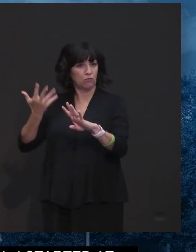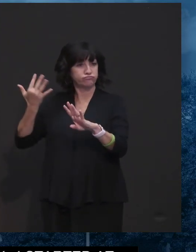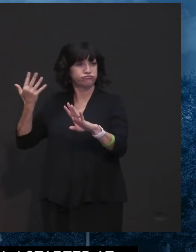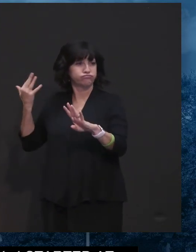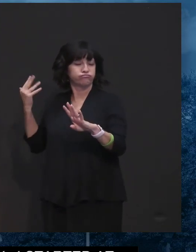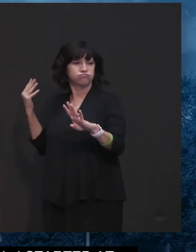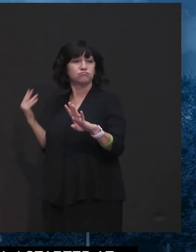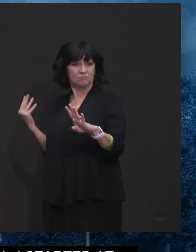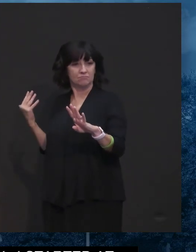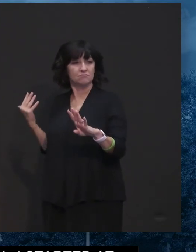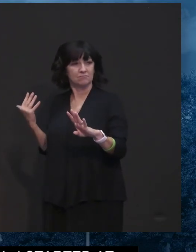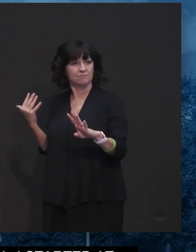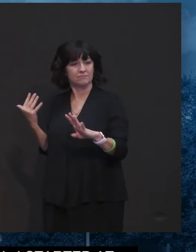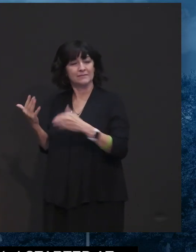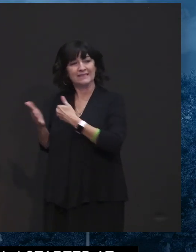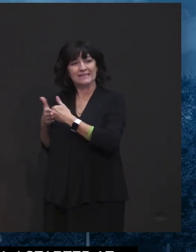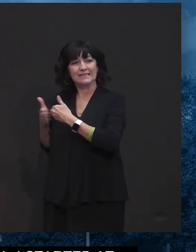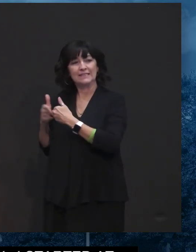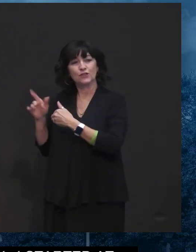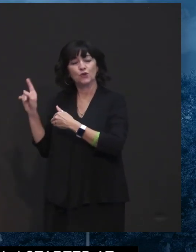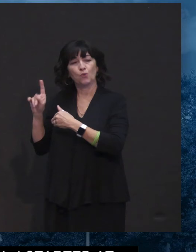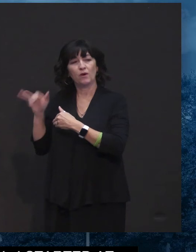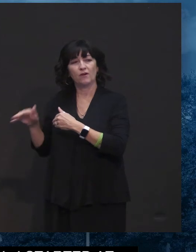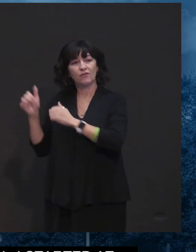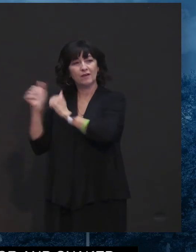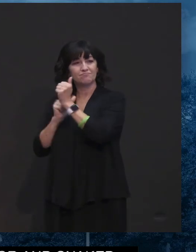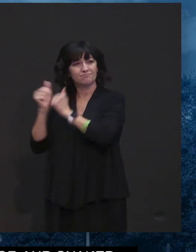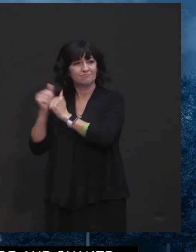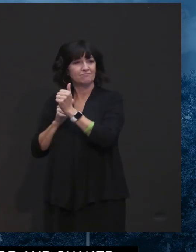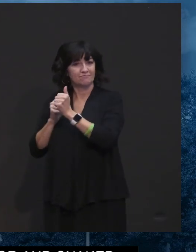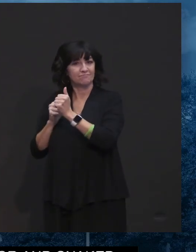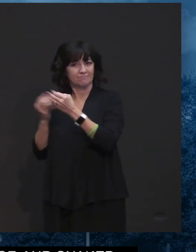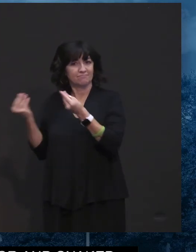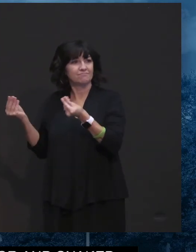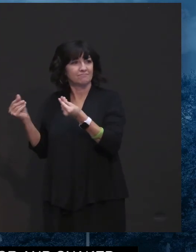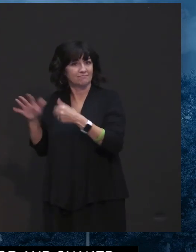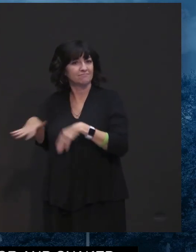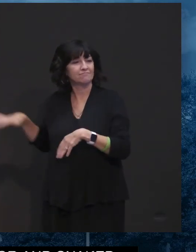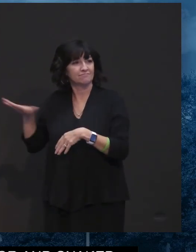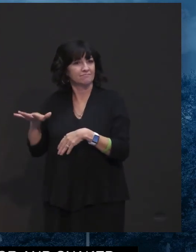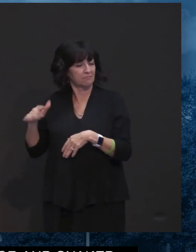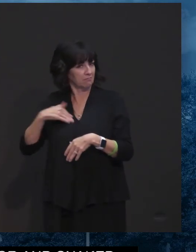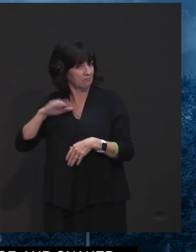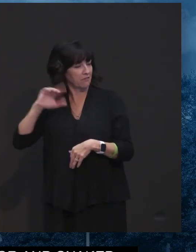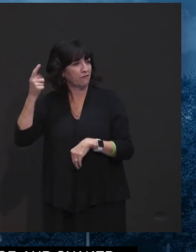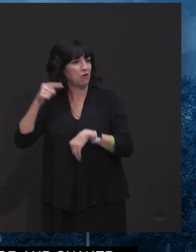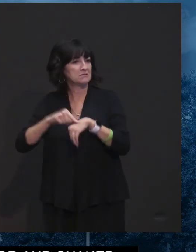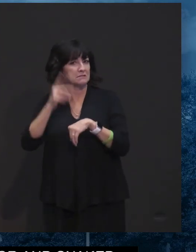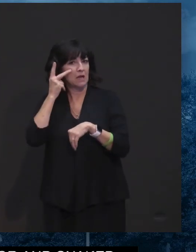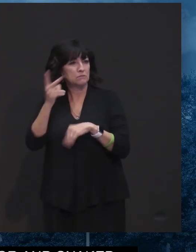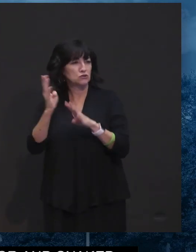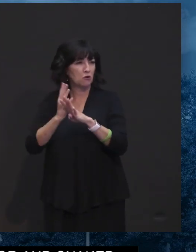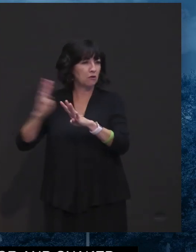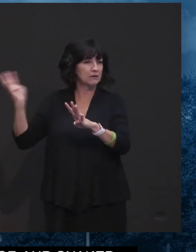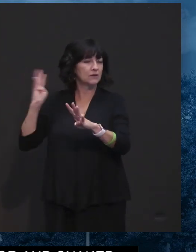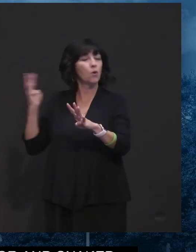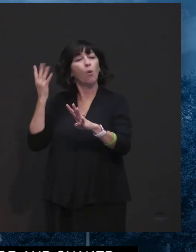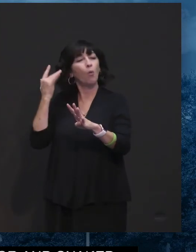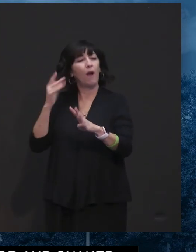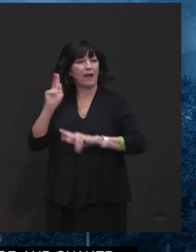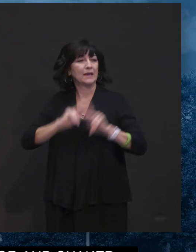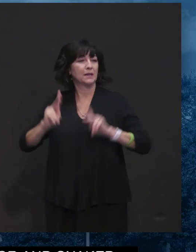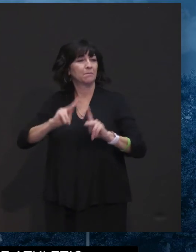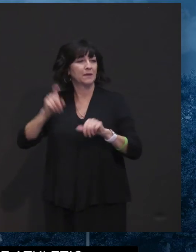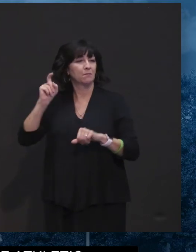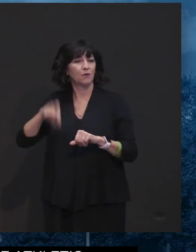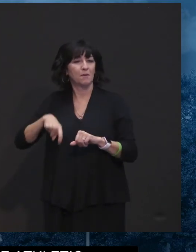towards the athletic fields. It was really just incredible. I've never seen lines like that. Part of it, I think, was there a little bit more distance in the lines with